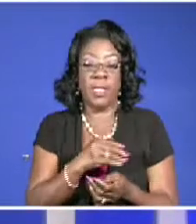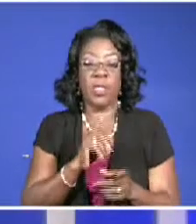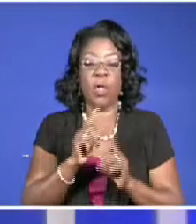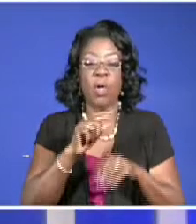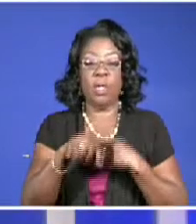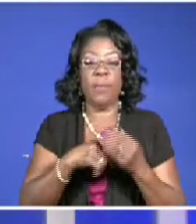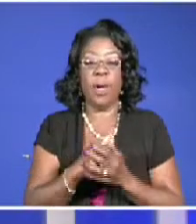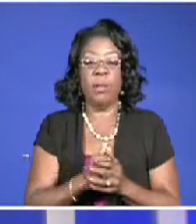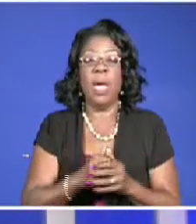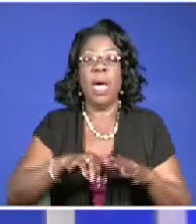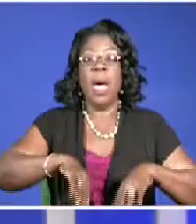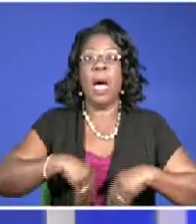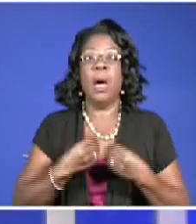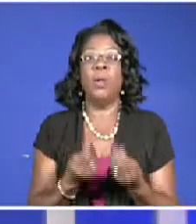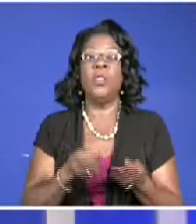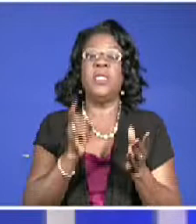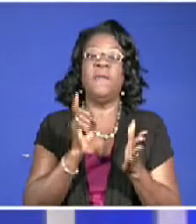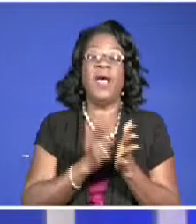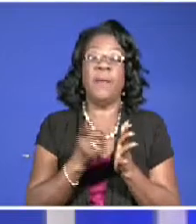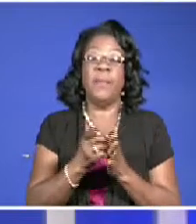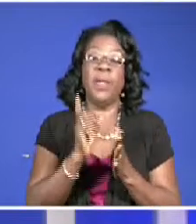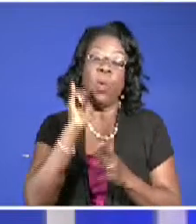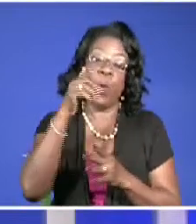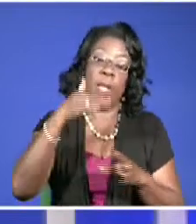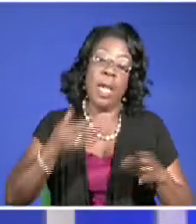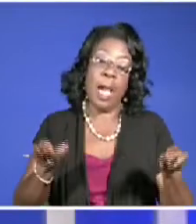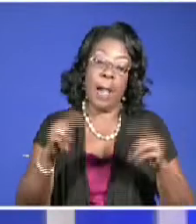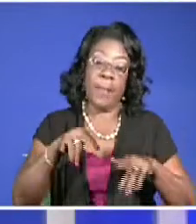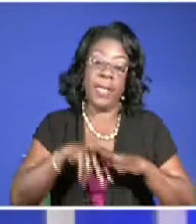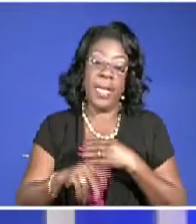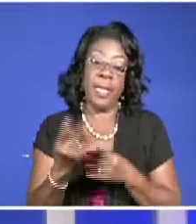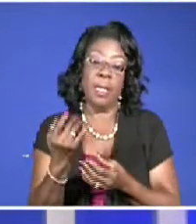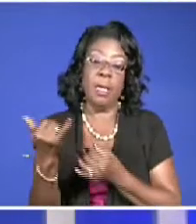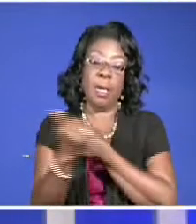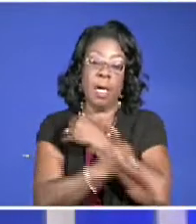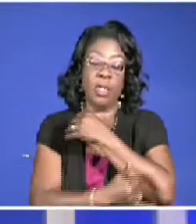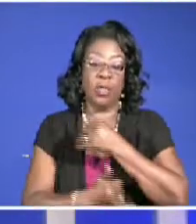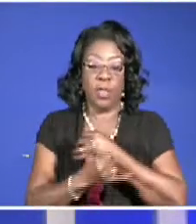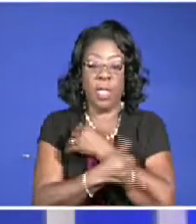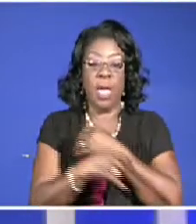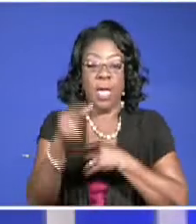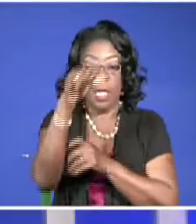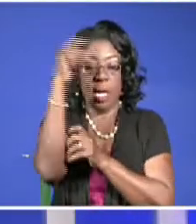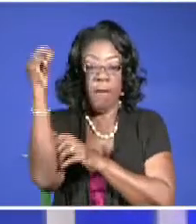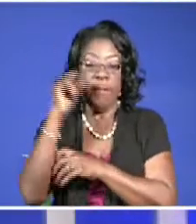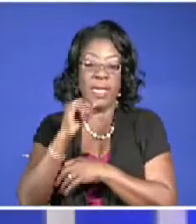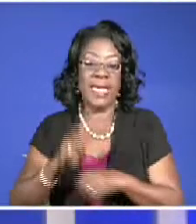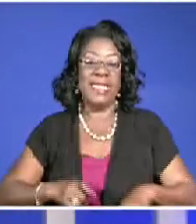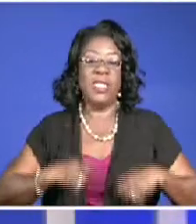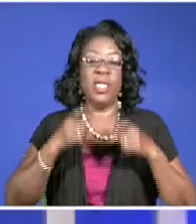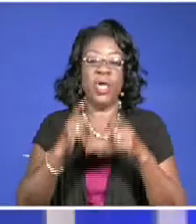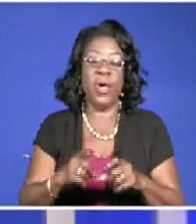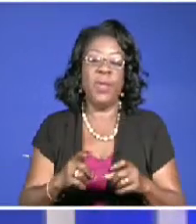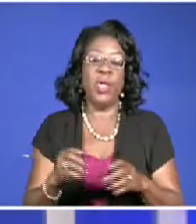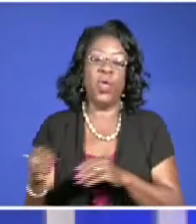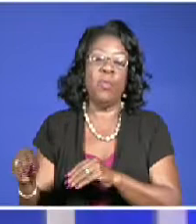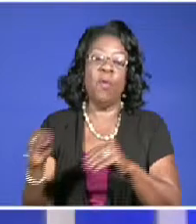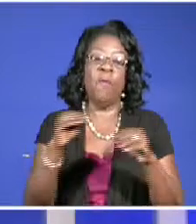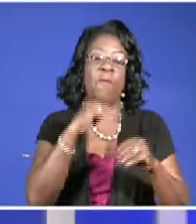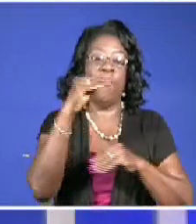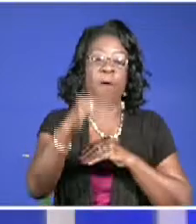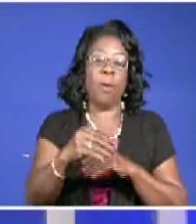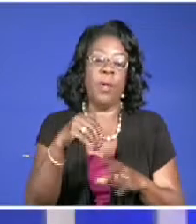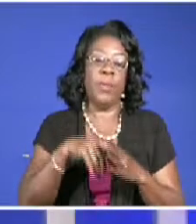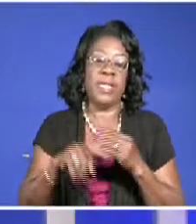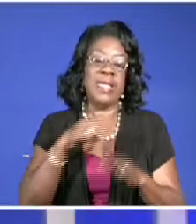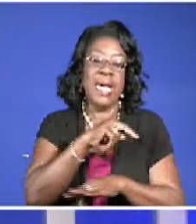by hurricanes. Presenting the domestic position, Prime Minister Minnis said the government is determined to move forward with its national